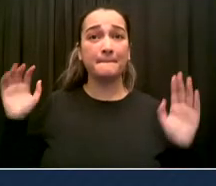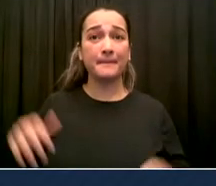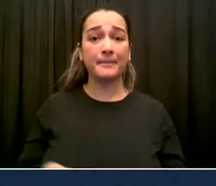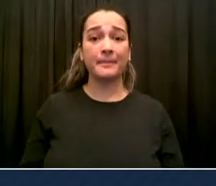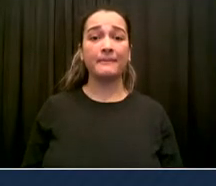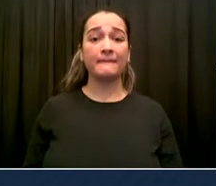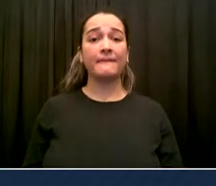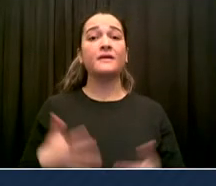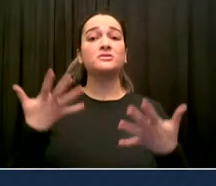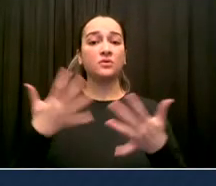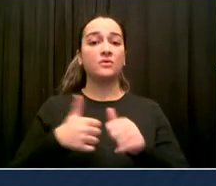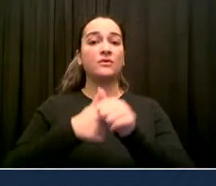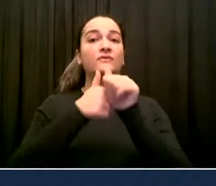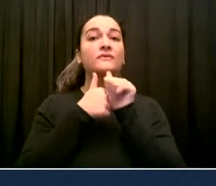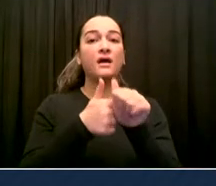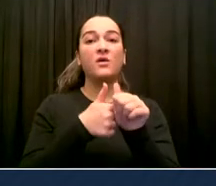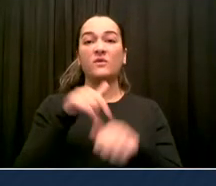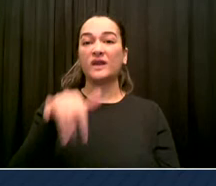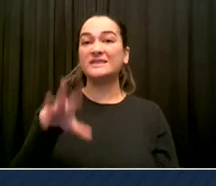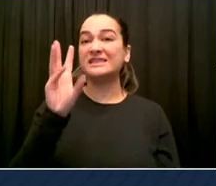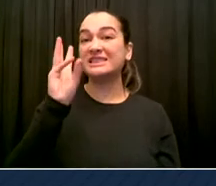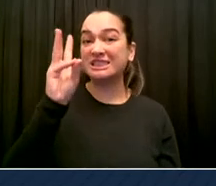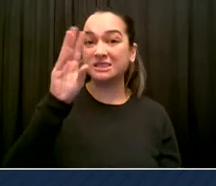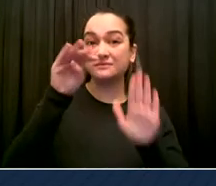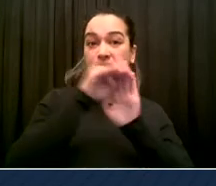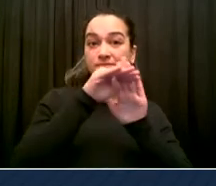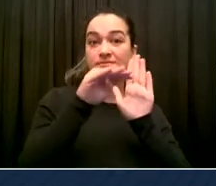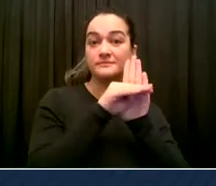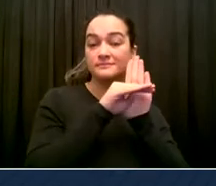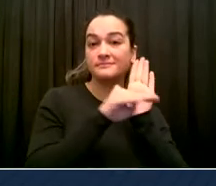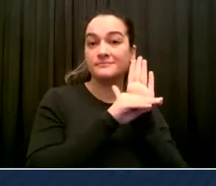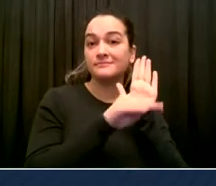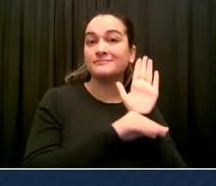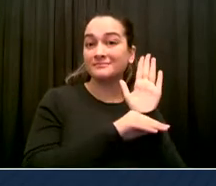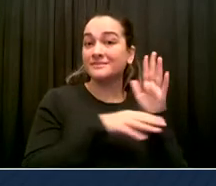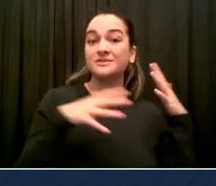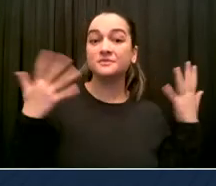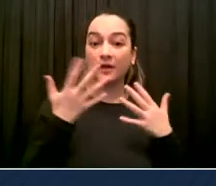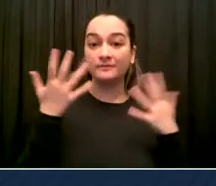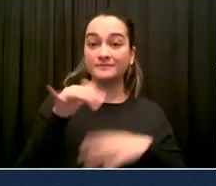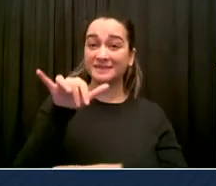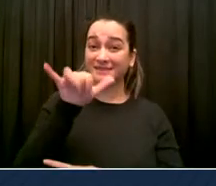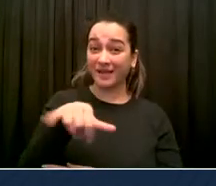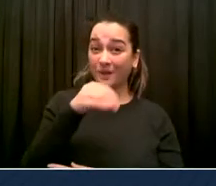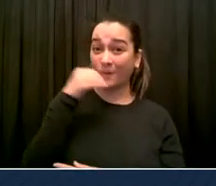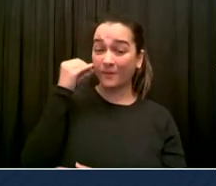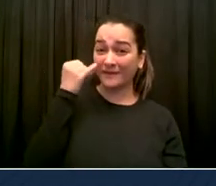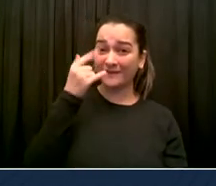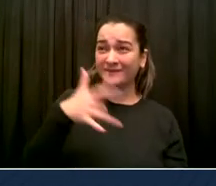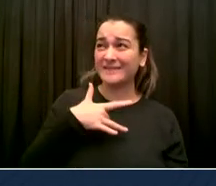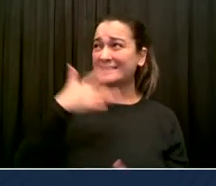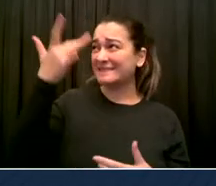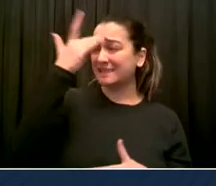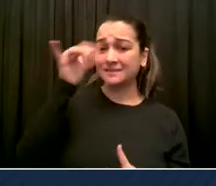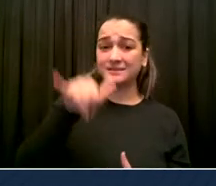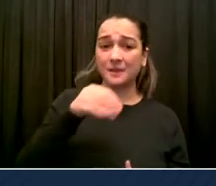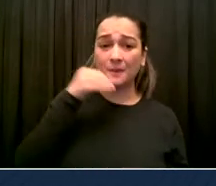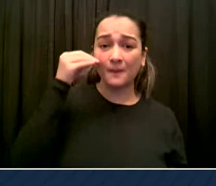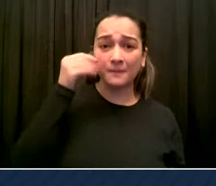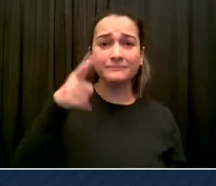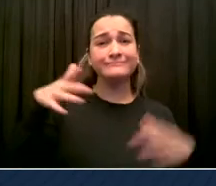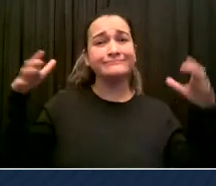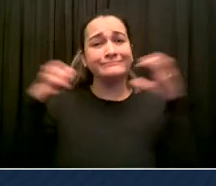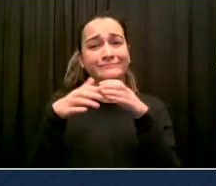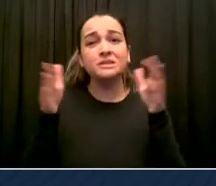from those who are not in your household, stay home if you're sick, wash your hands, get tested regularly, and get